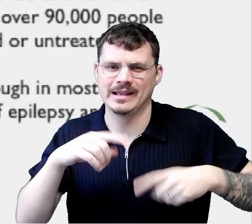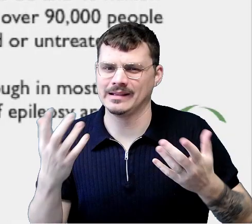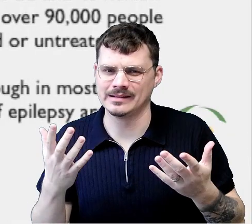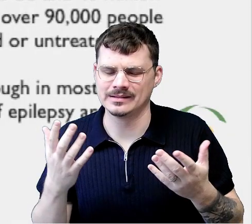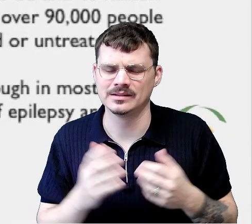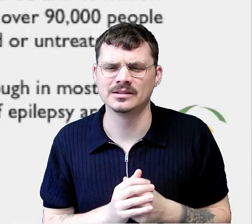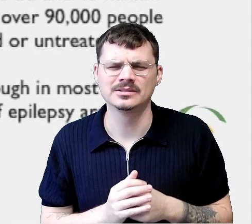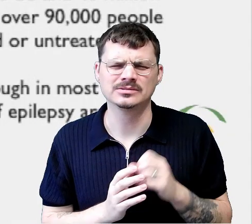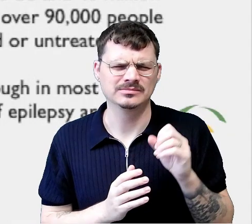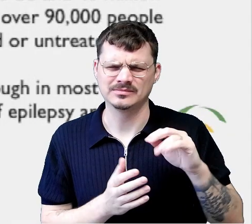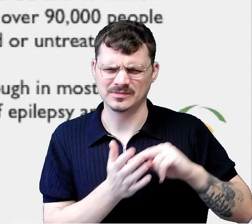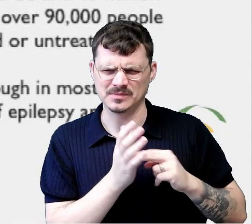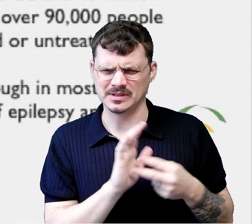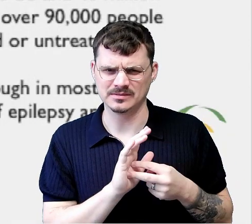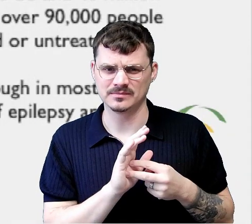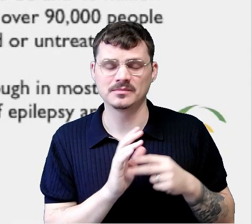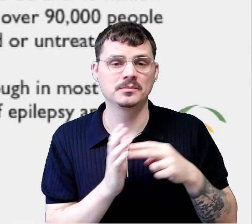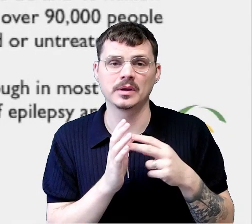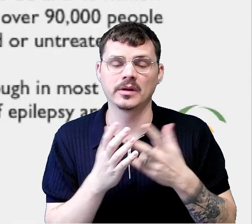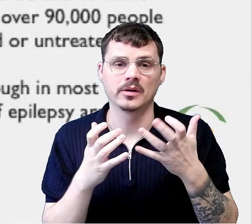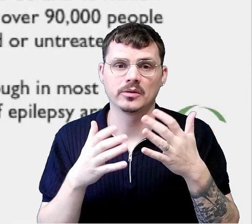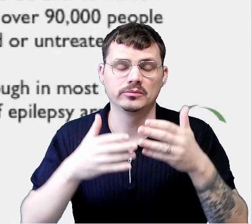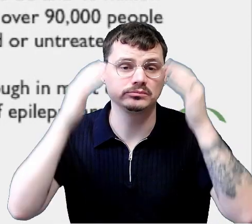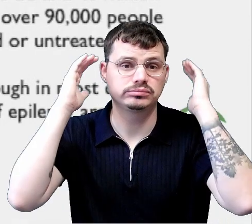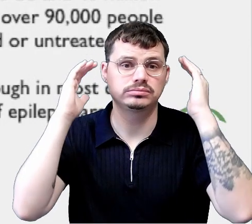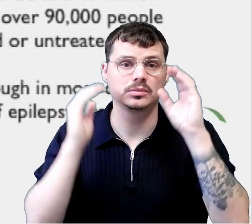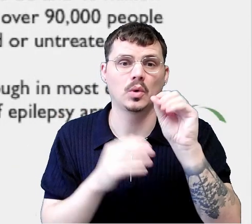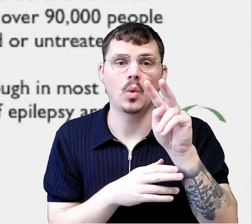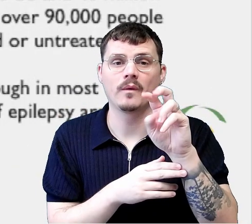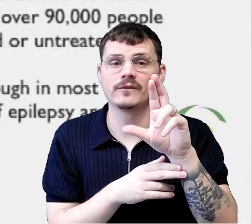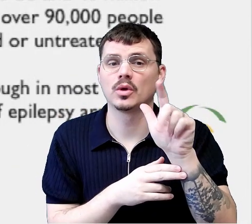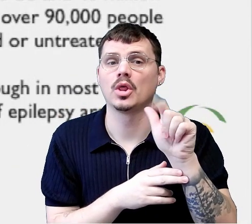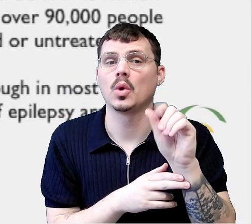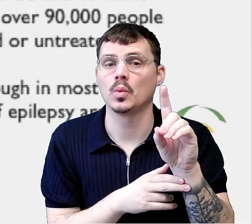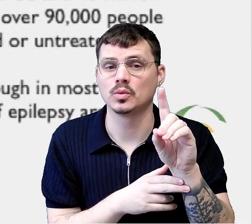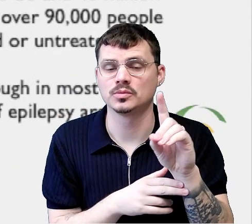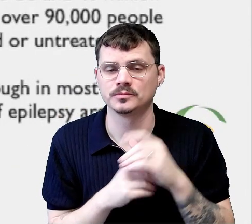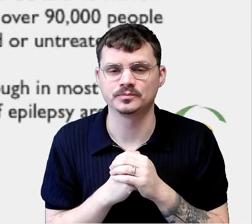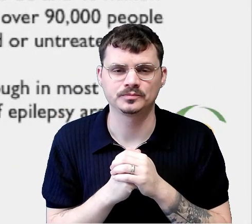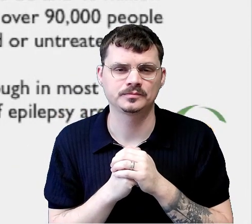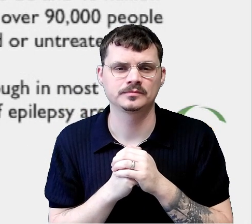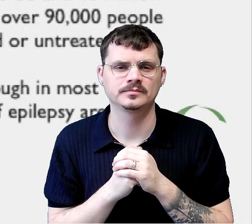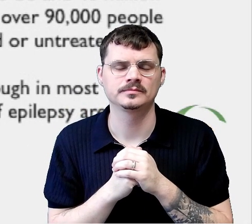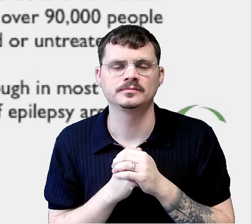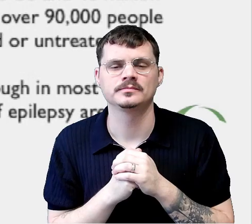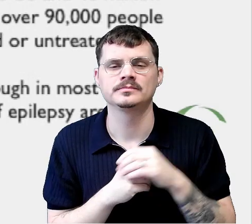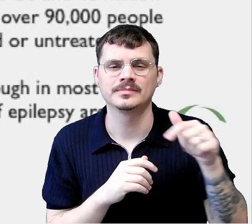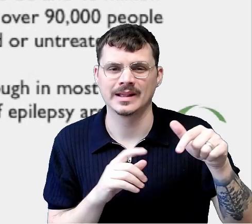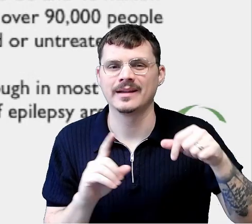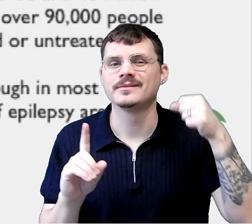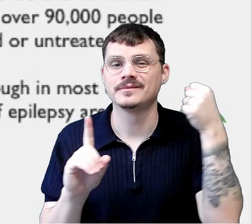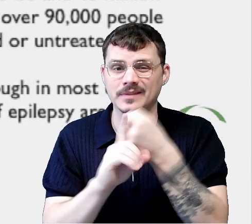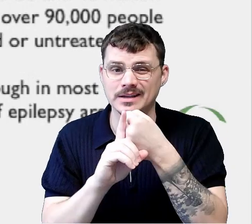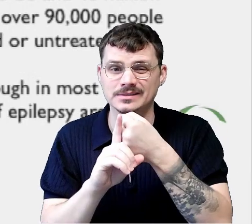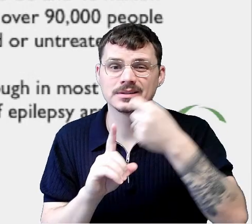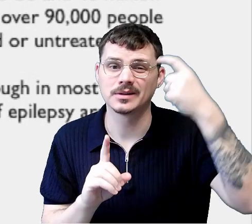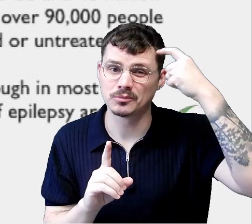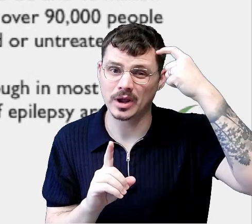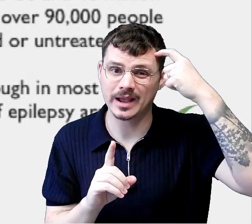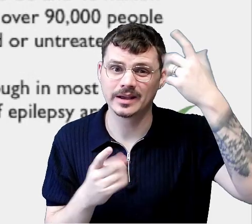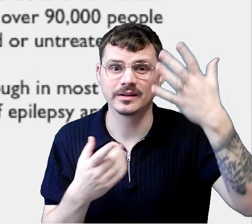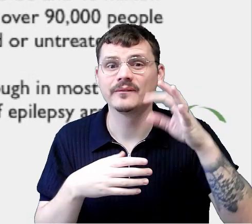So what does that mean? It's a sudden overload, and this affects the brain's